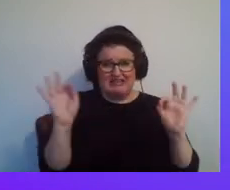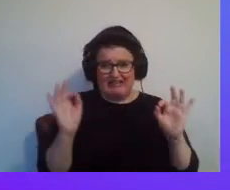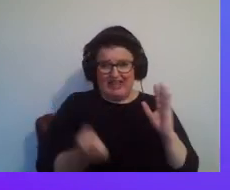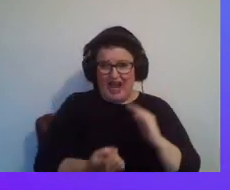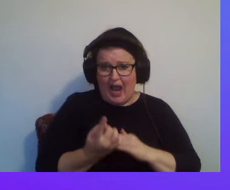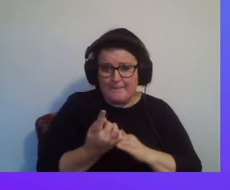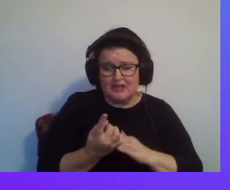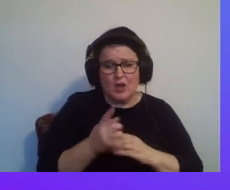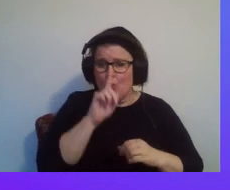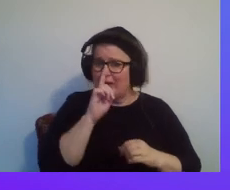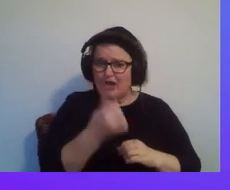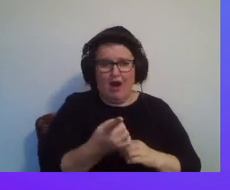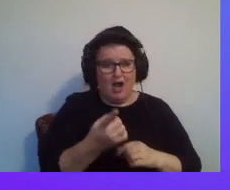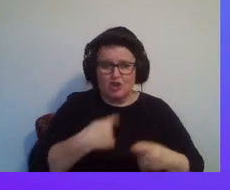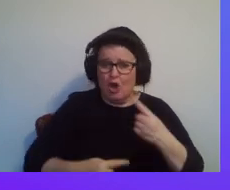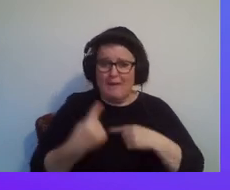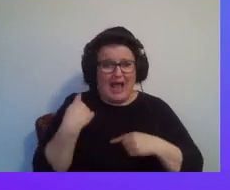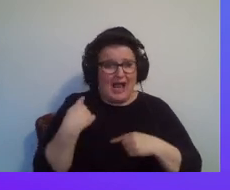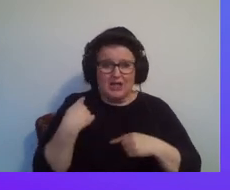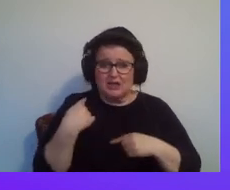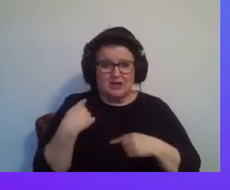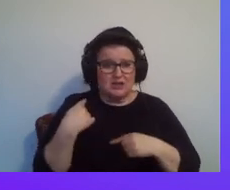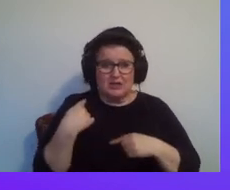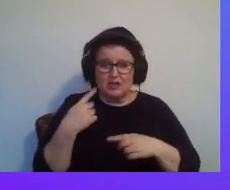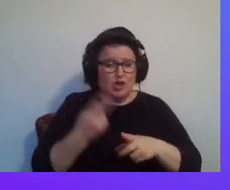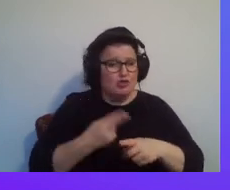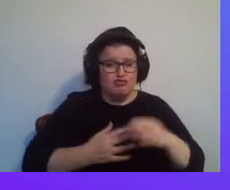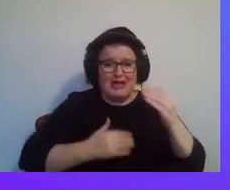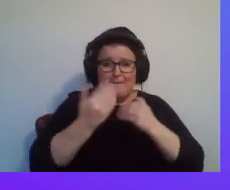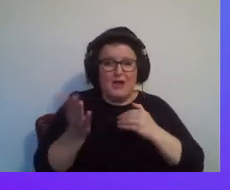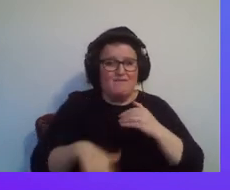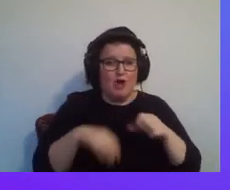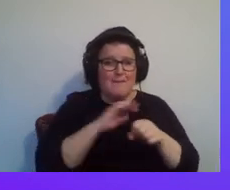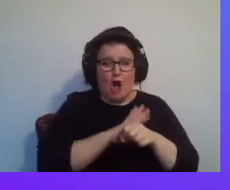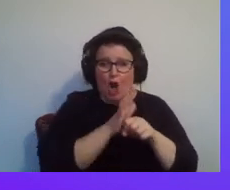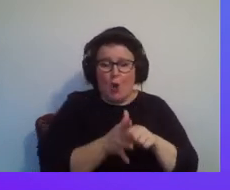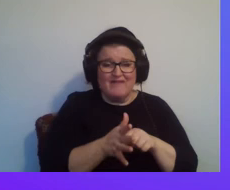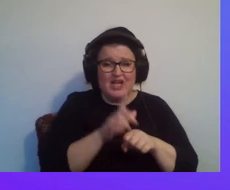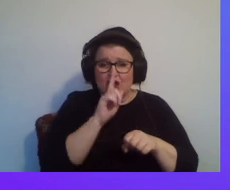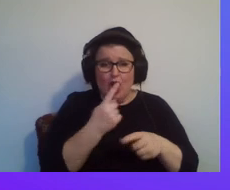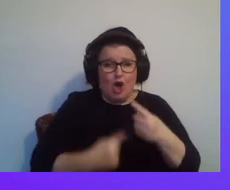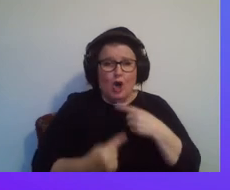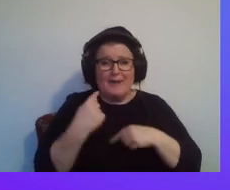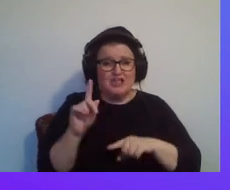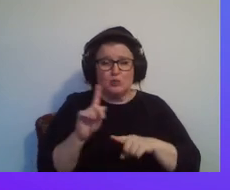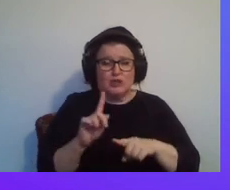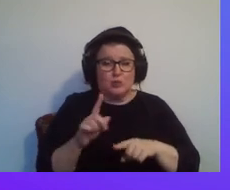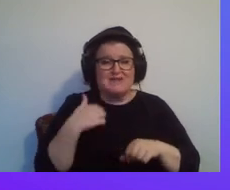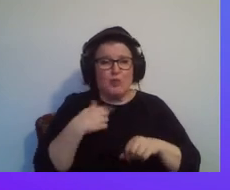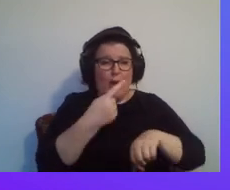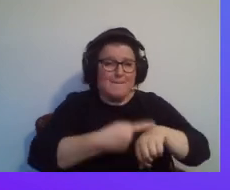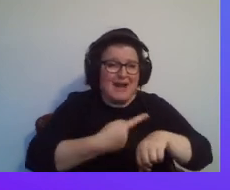we cannot return. The rebuilding from COVID cannot be going back to how it was for Black and Asian